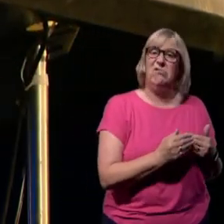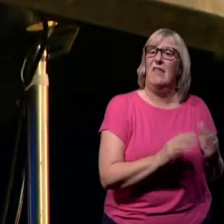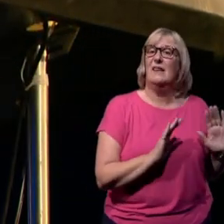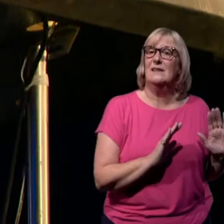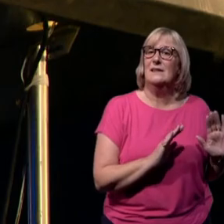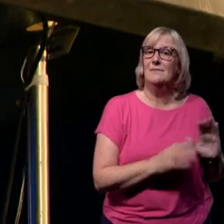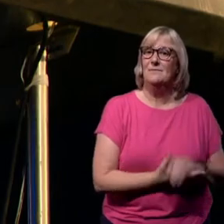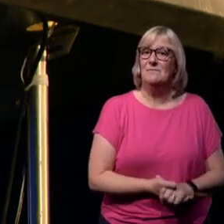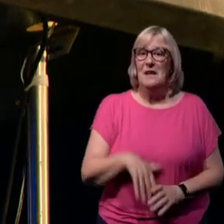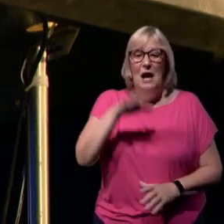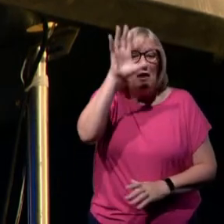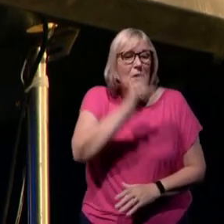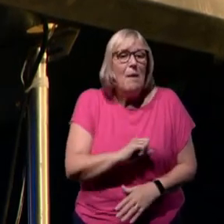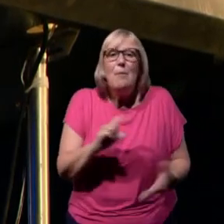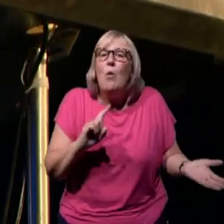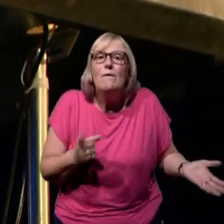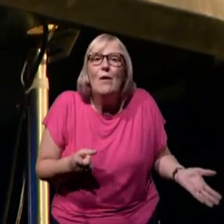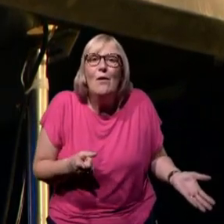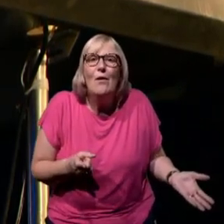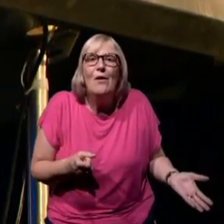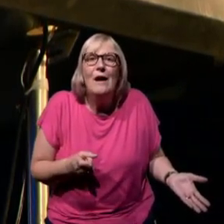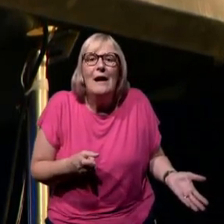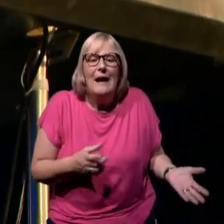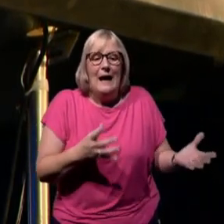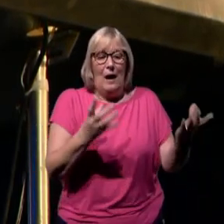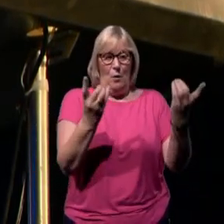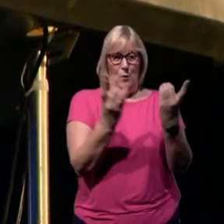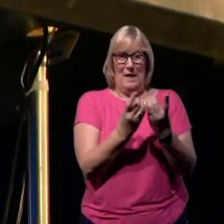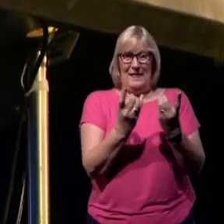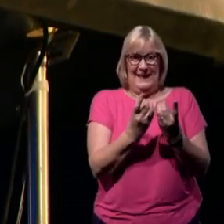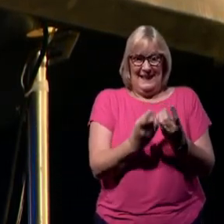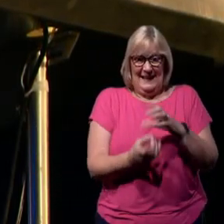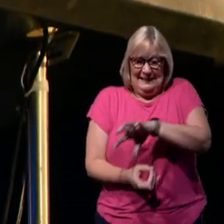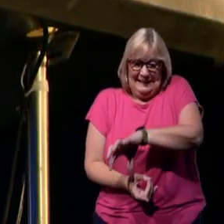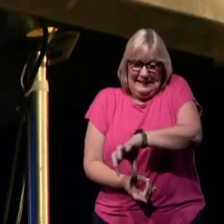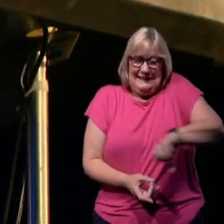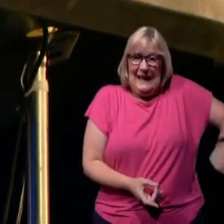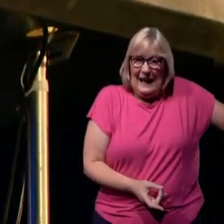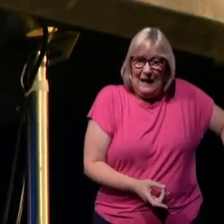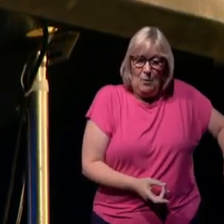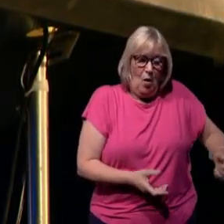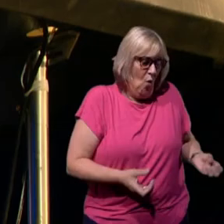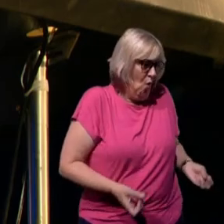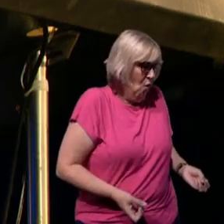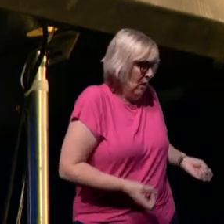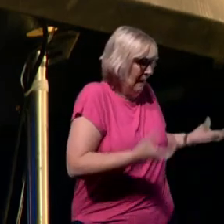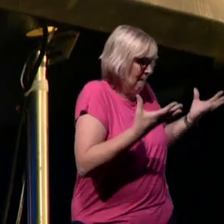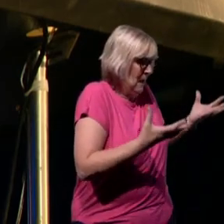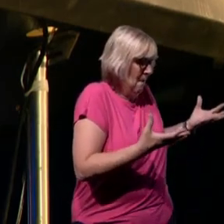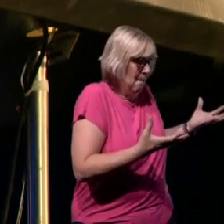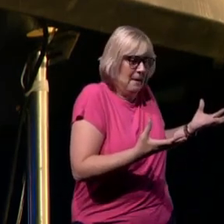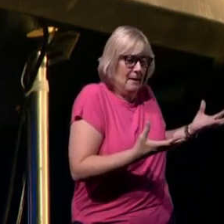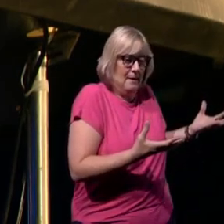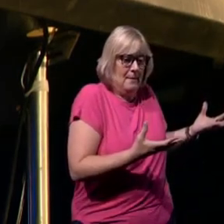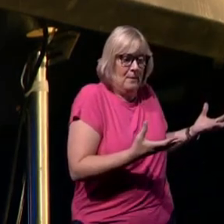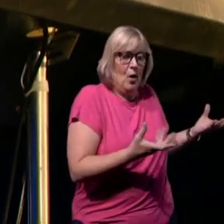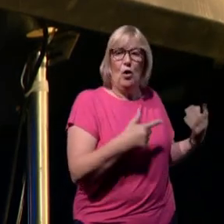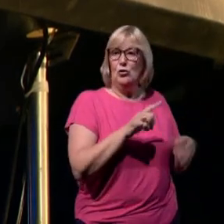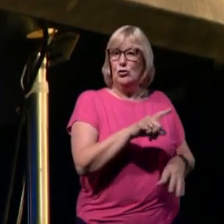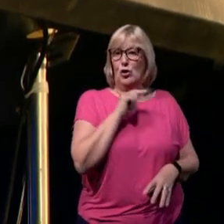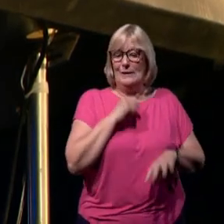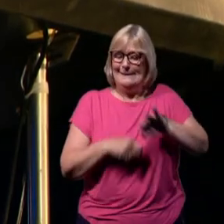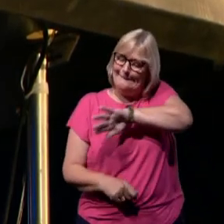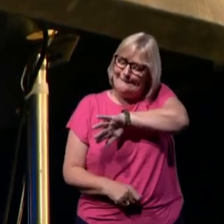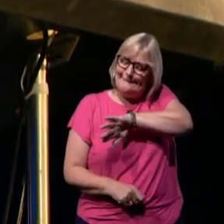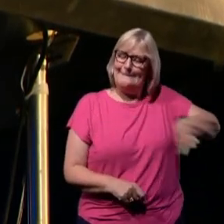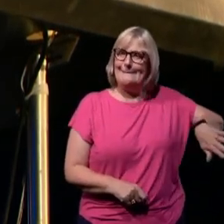Why do we need to remember this? Let me say it again. When these things are taken away, either by force or by circumstance or because it's our choice, because we